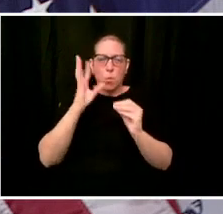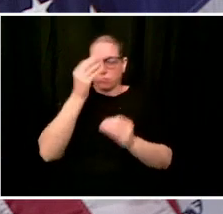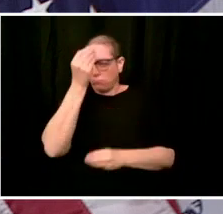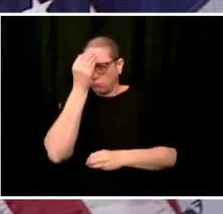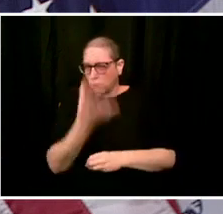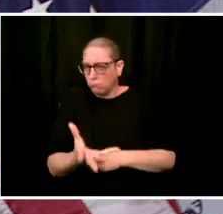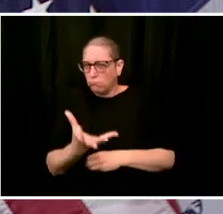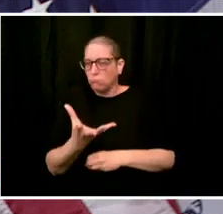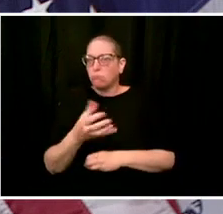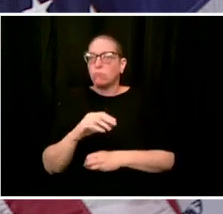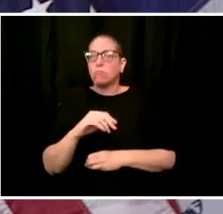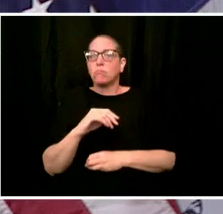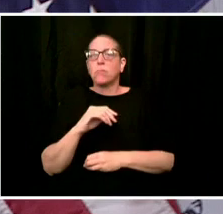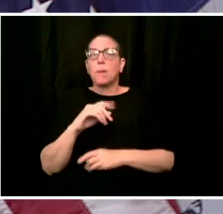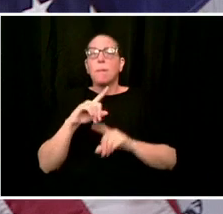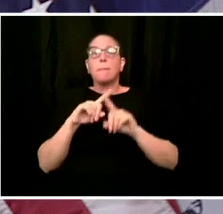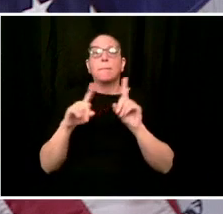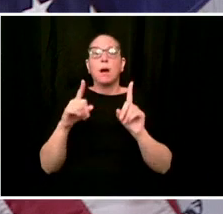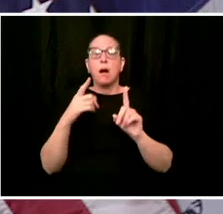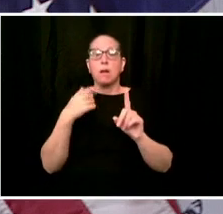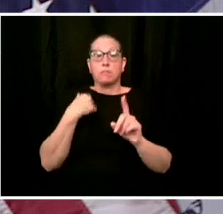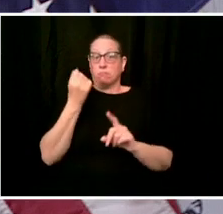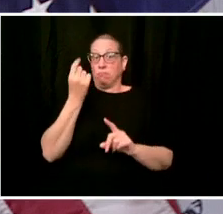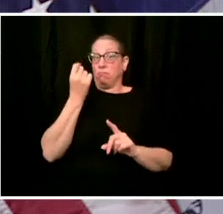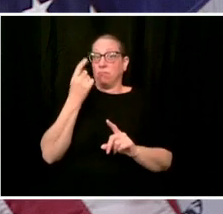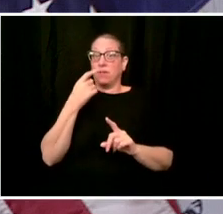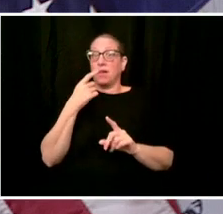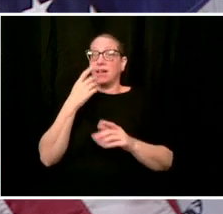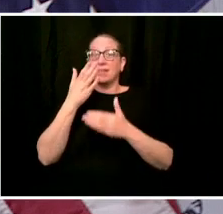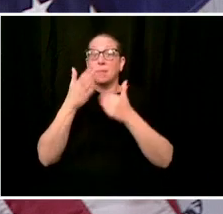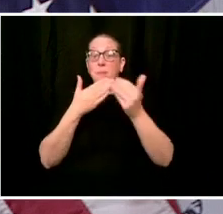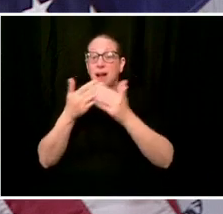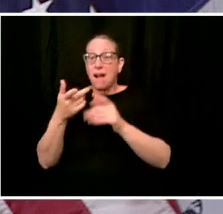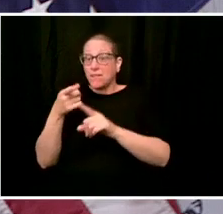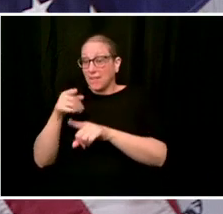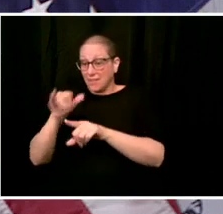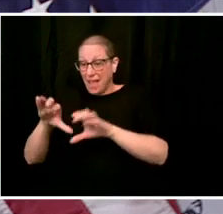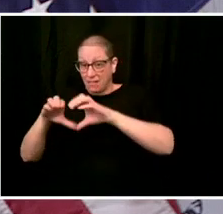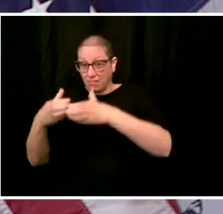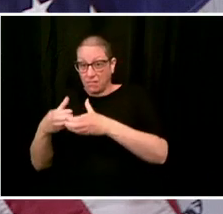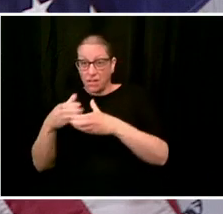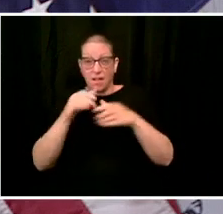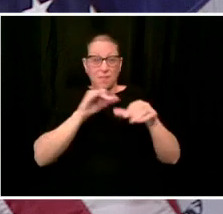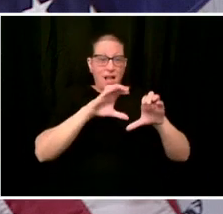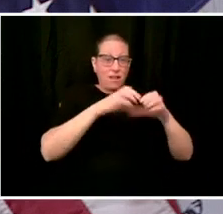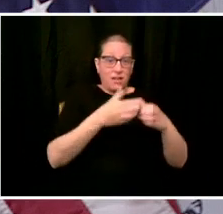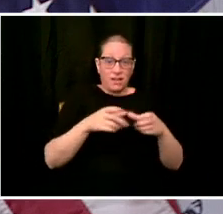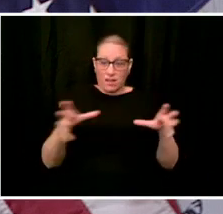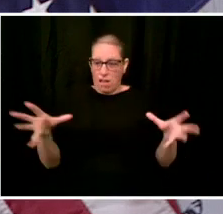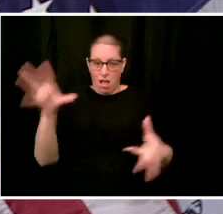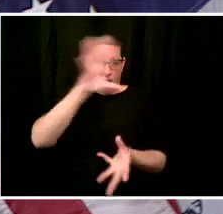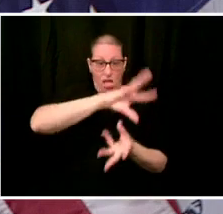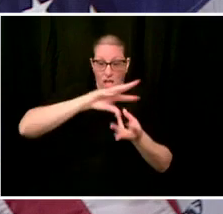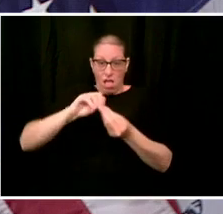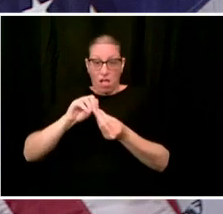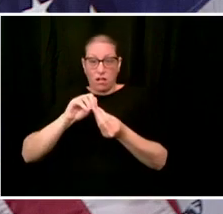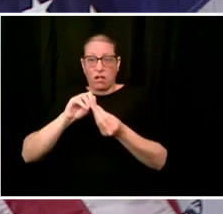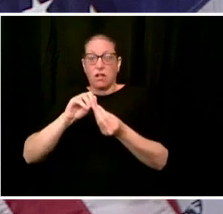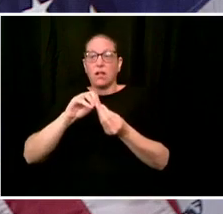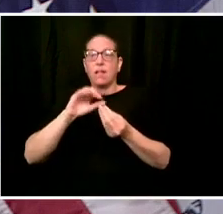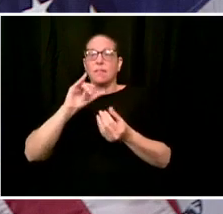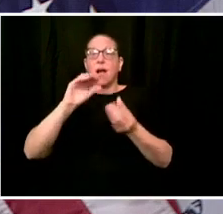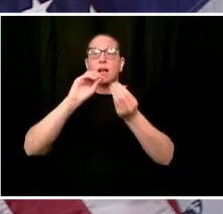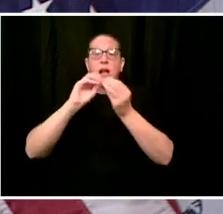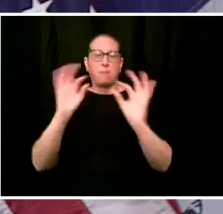scenario, it's a very small number of summonses in the course of the core of this crisis. The data I